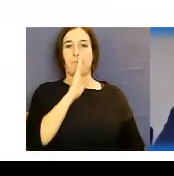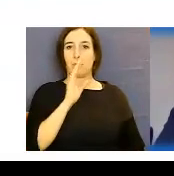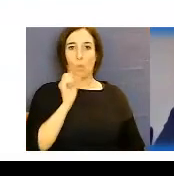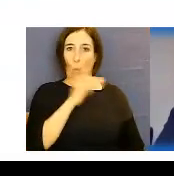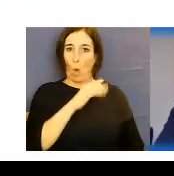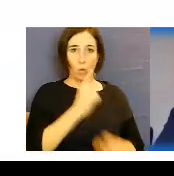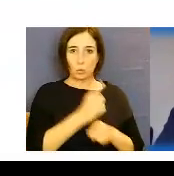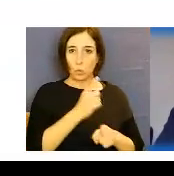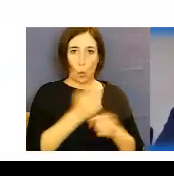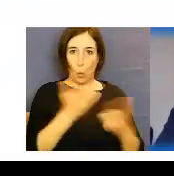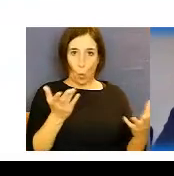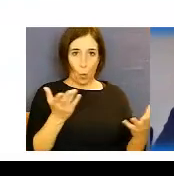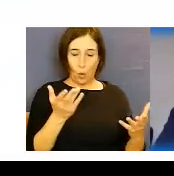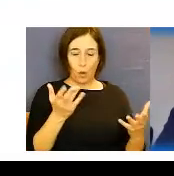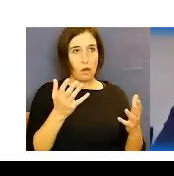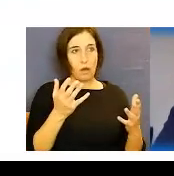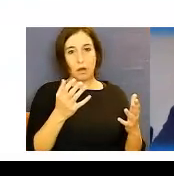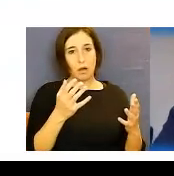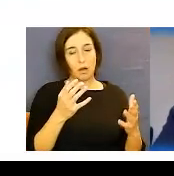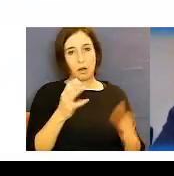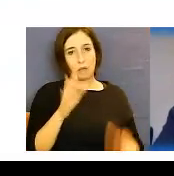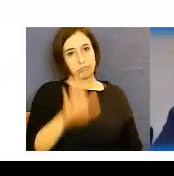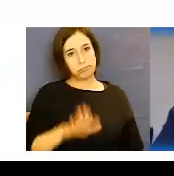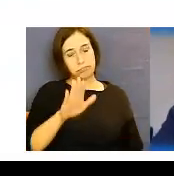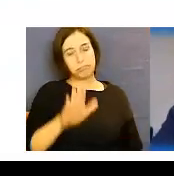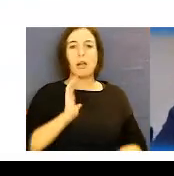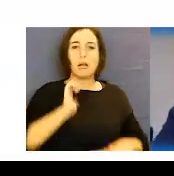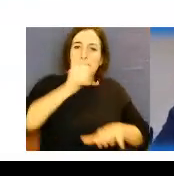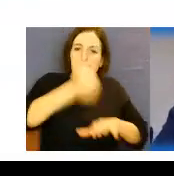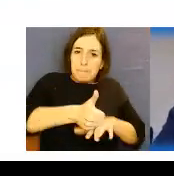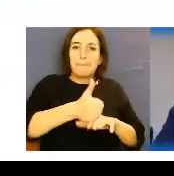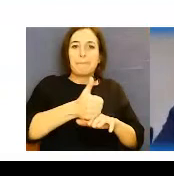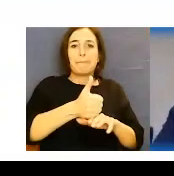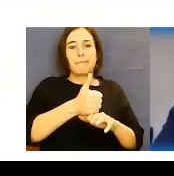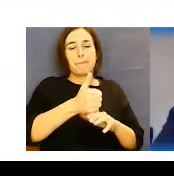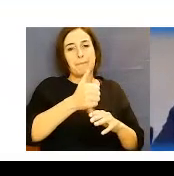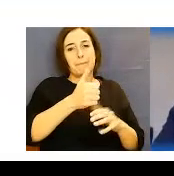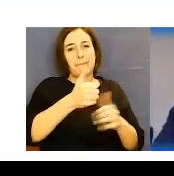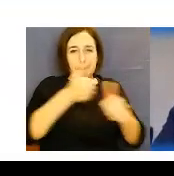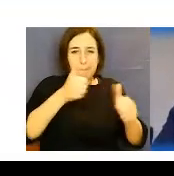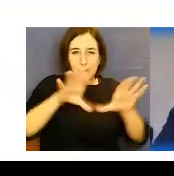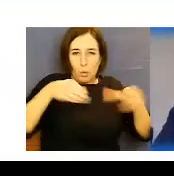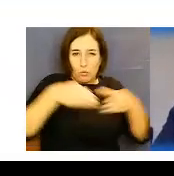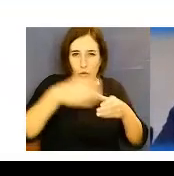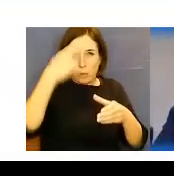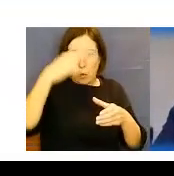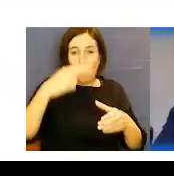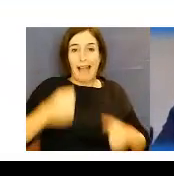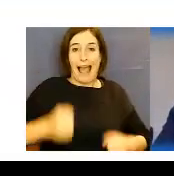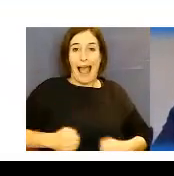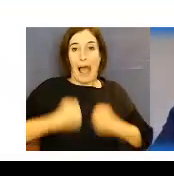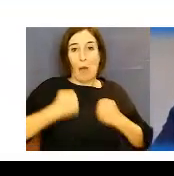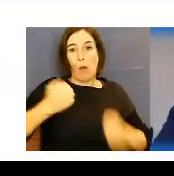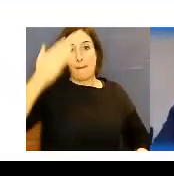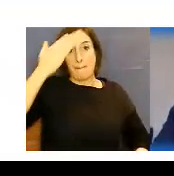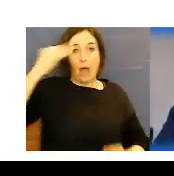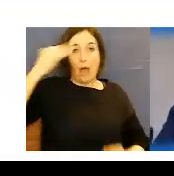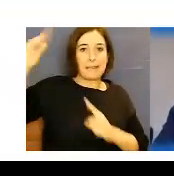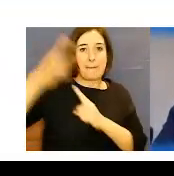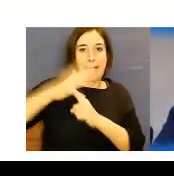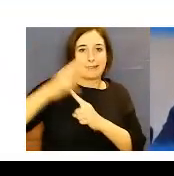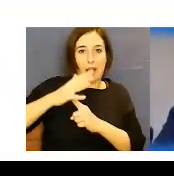Our Minds Matter, you know, to actually educate people around mental health and, you know, shared a lot of knowledge. You know, we